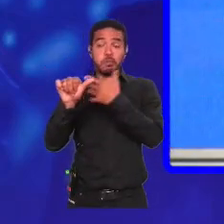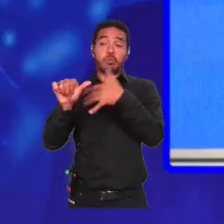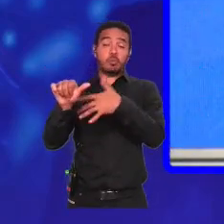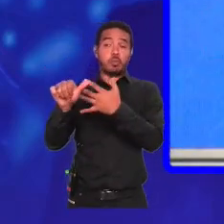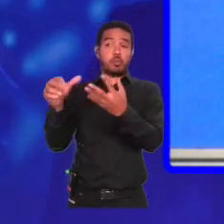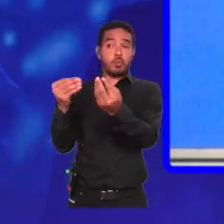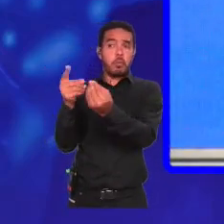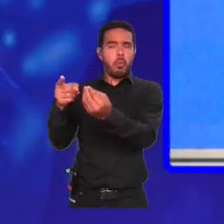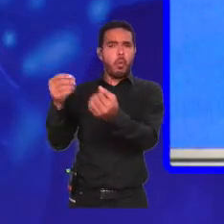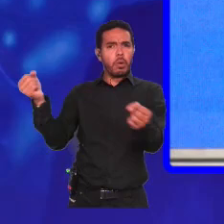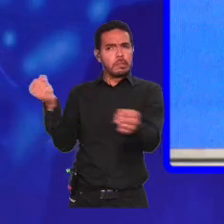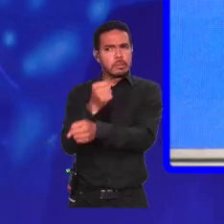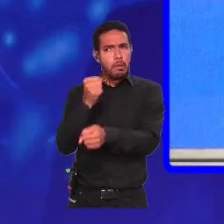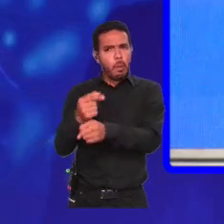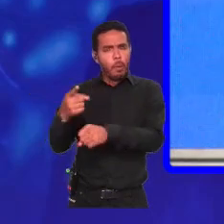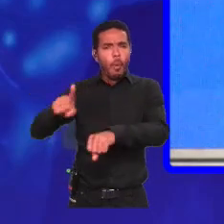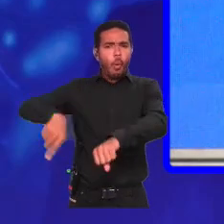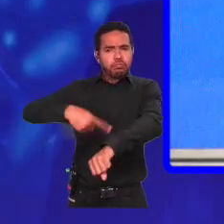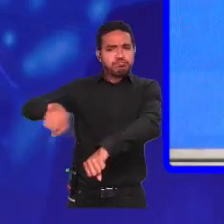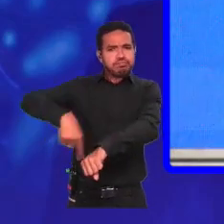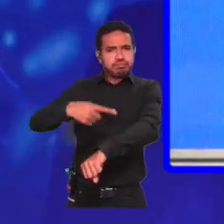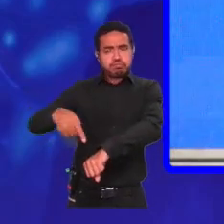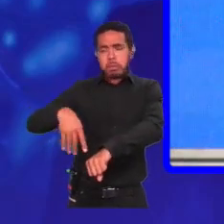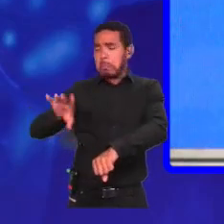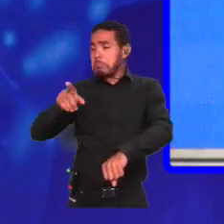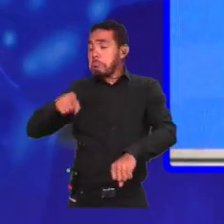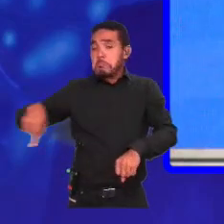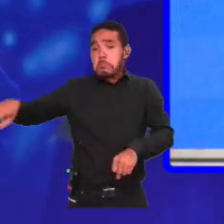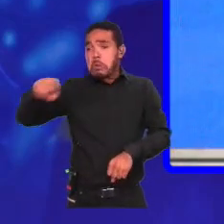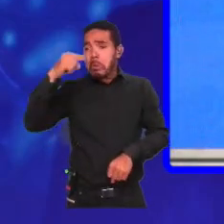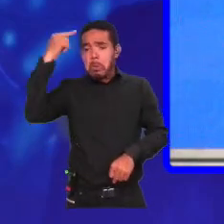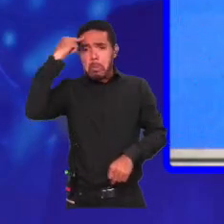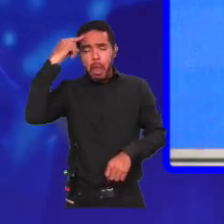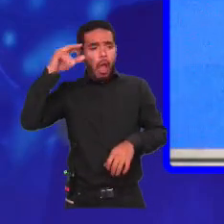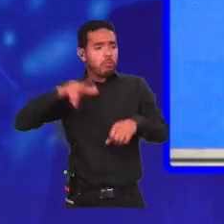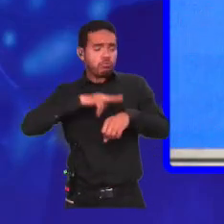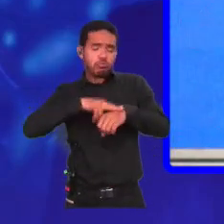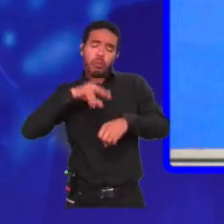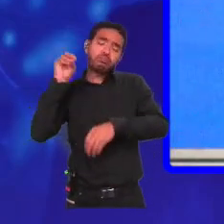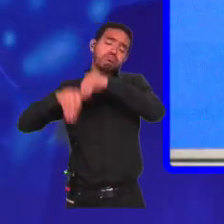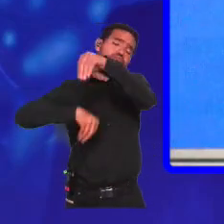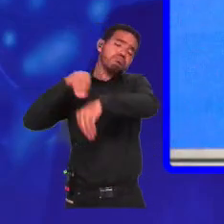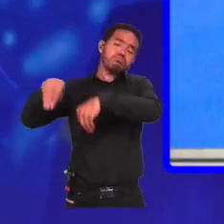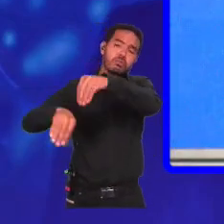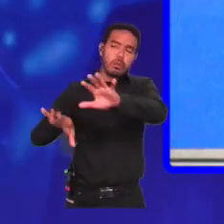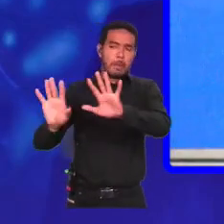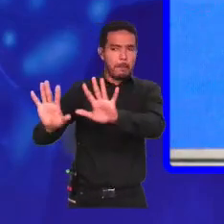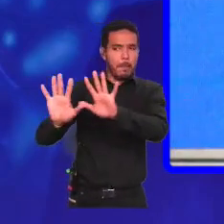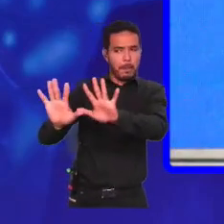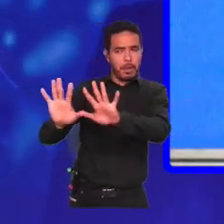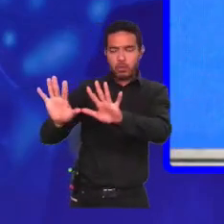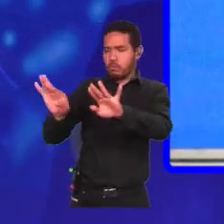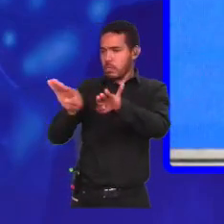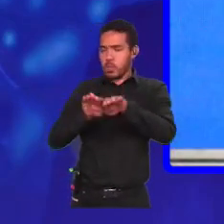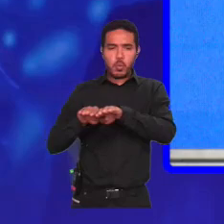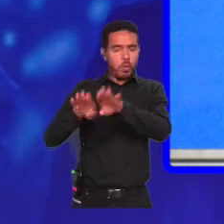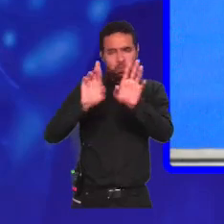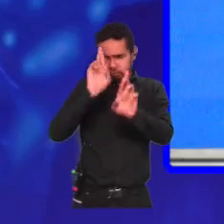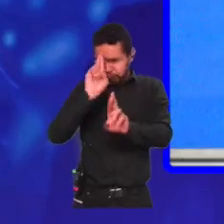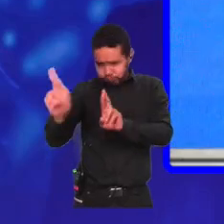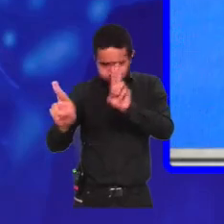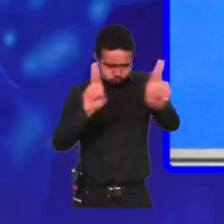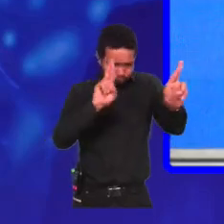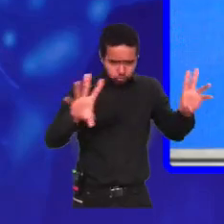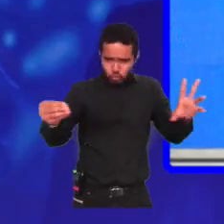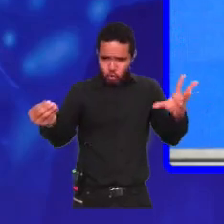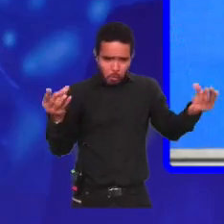like you never thought, is like, well, maybe that team is just churning content or whatnot. Like, no, we treat all the teams with respect. We allow them to, we give them room for